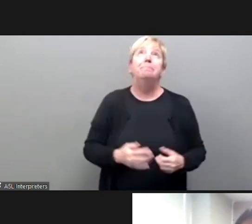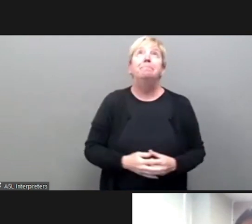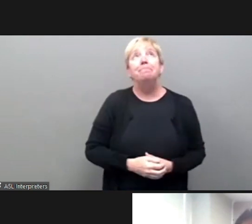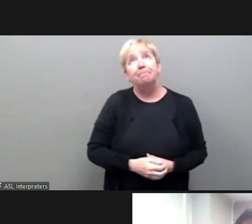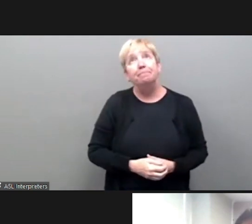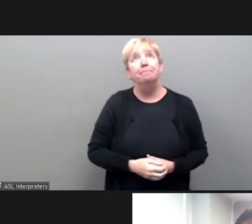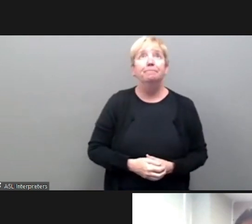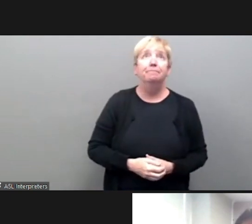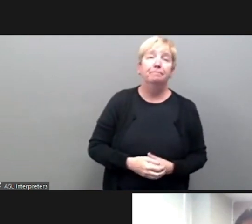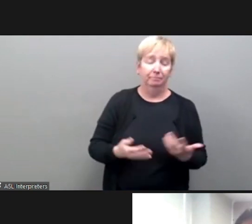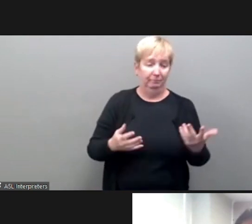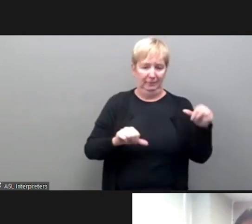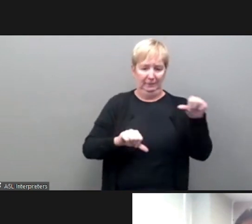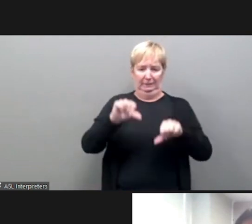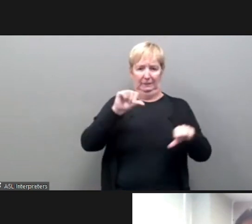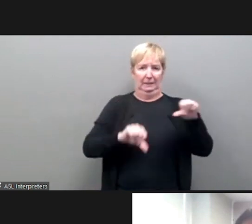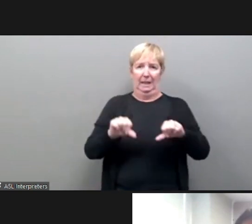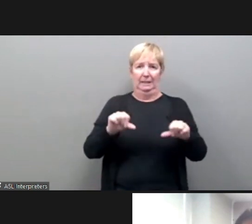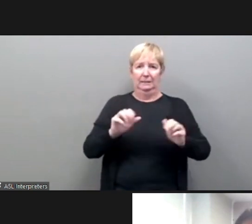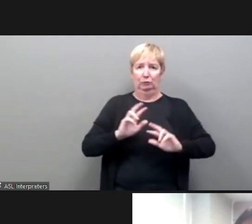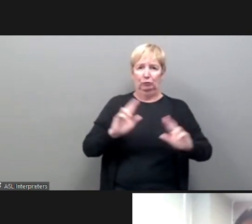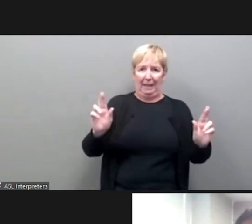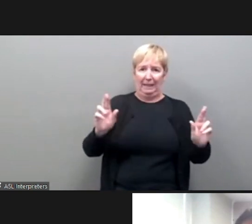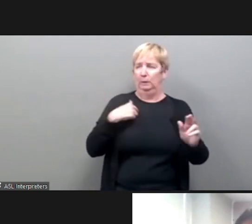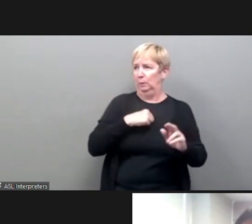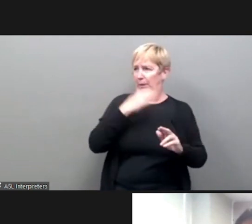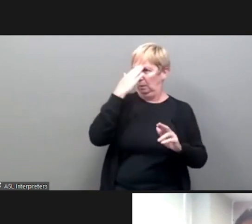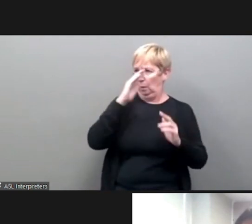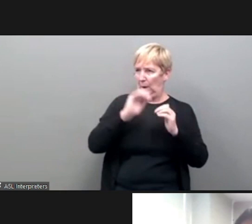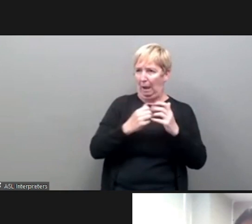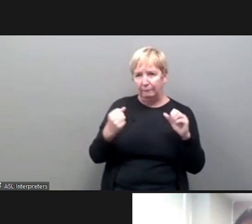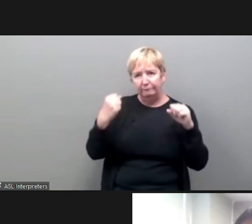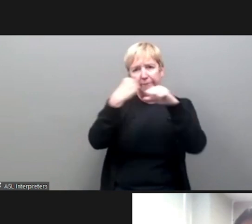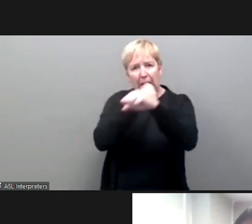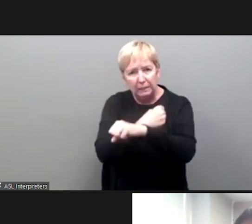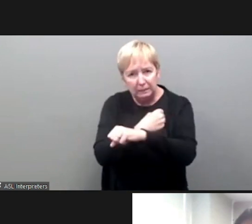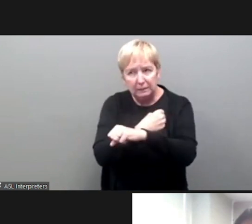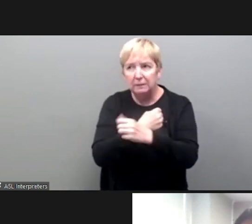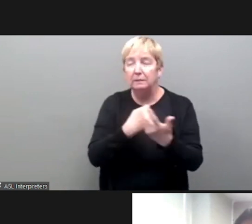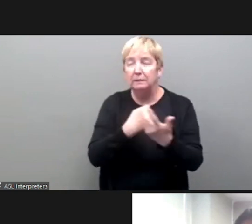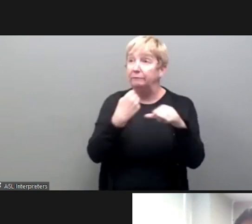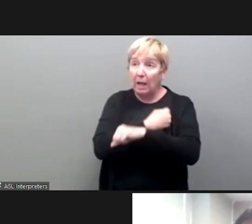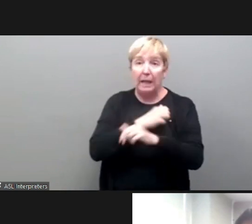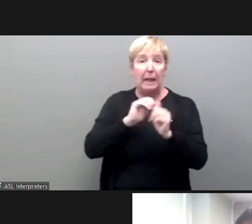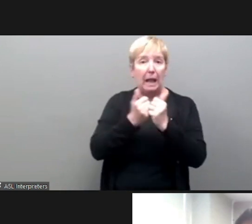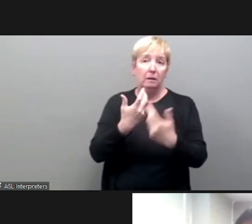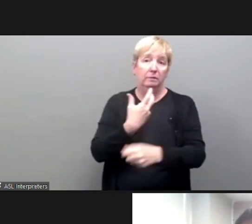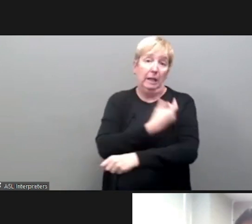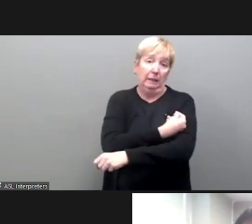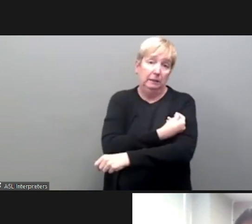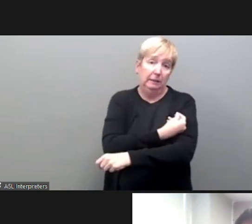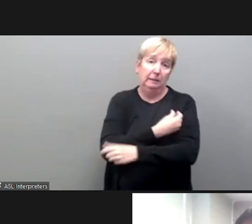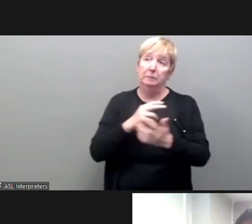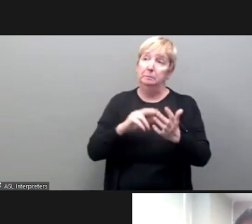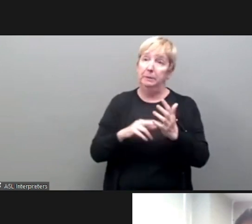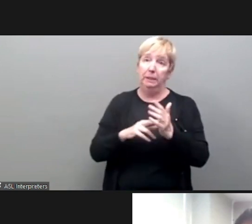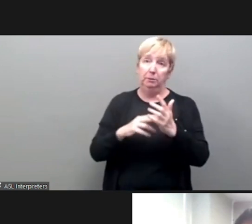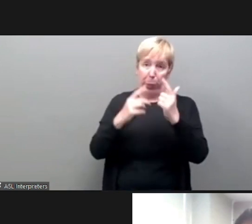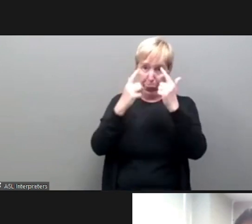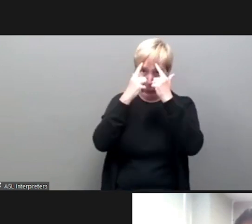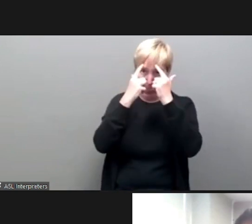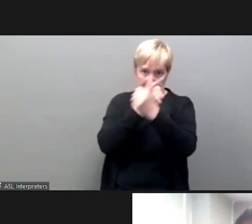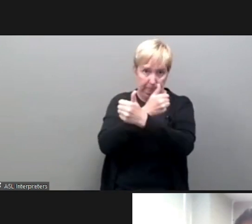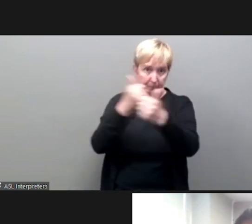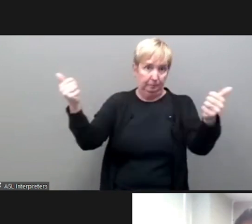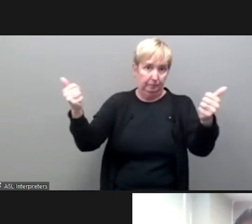have the science now, we know how to fight this with the vaccine. And so to me, it's about how we think about